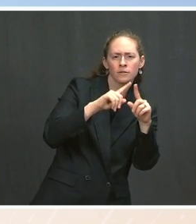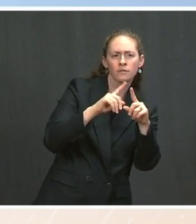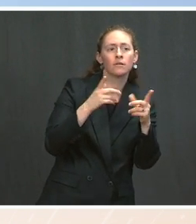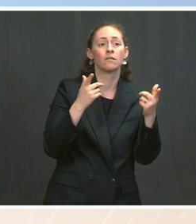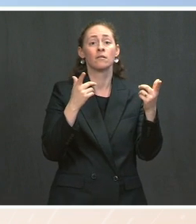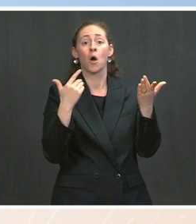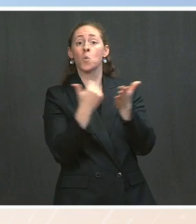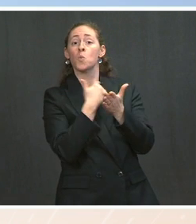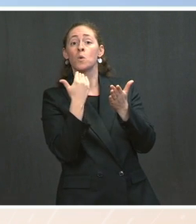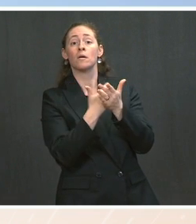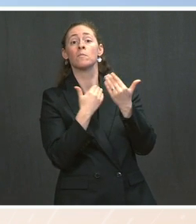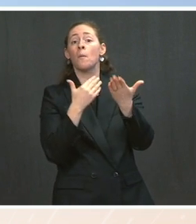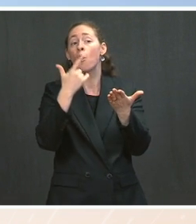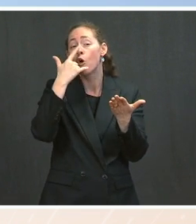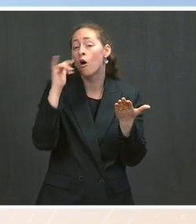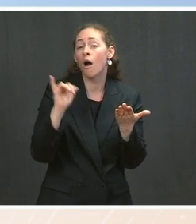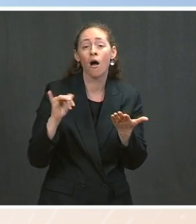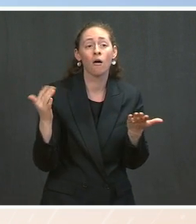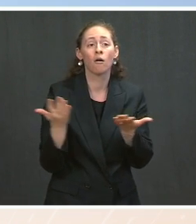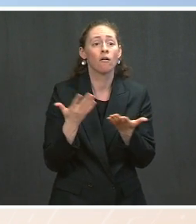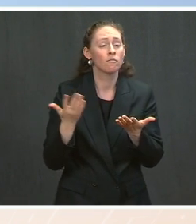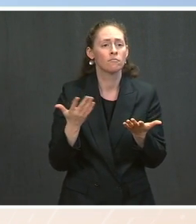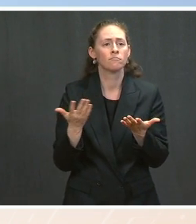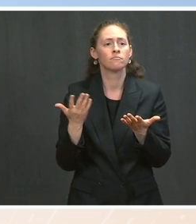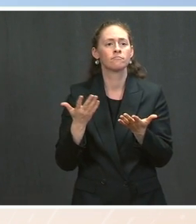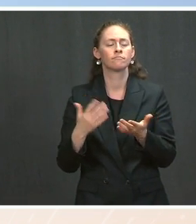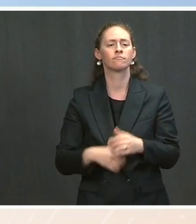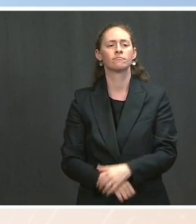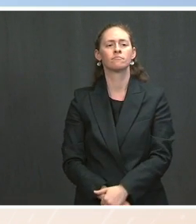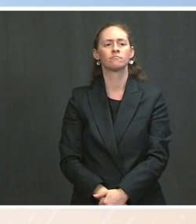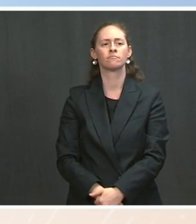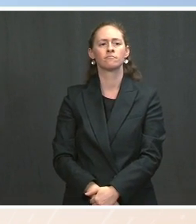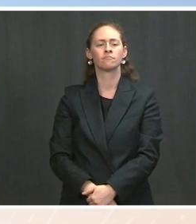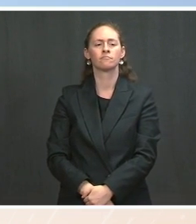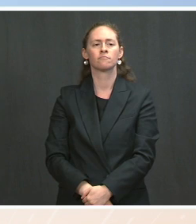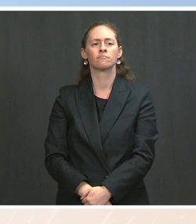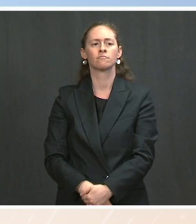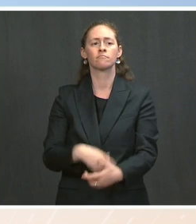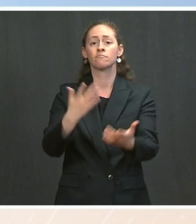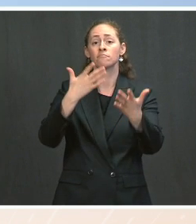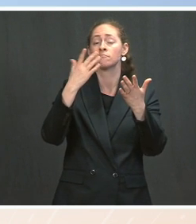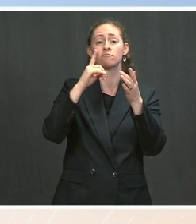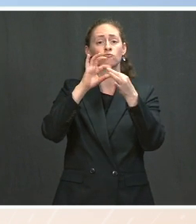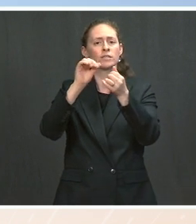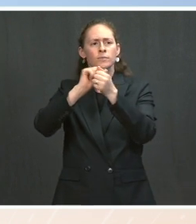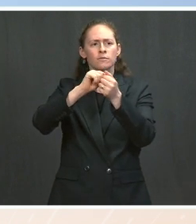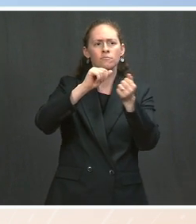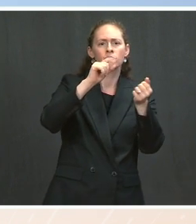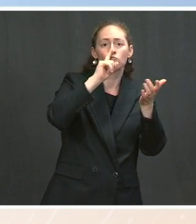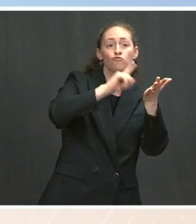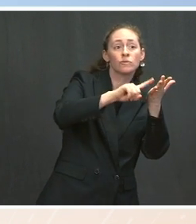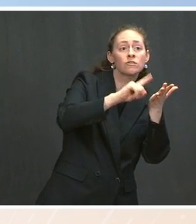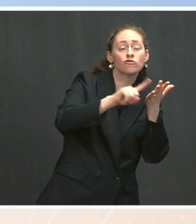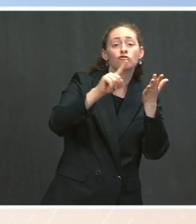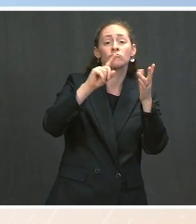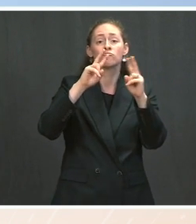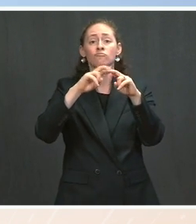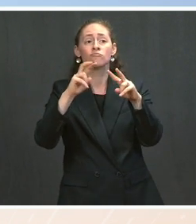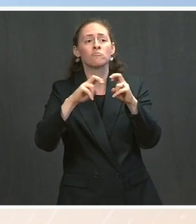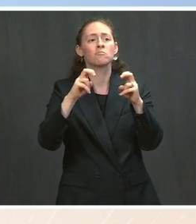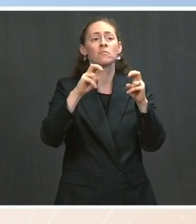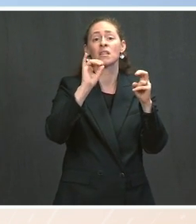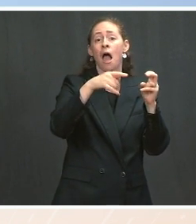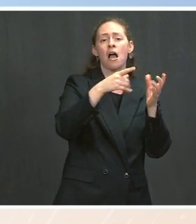shifting investments in research and development, supply chains, manufacturing, and small business out of the negotiation into other efforts, such as the